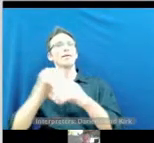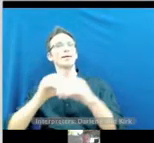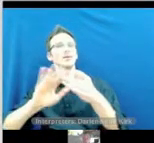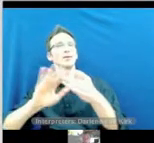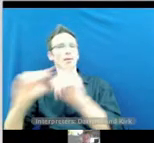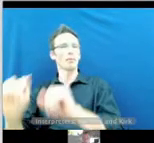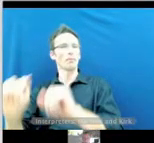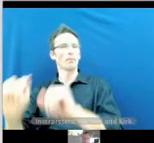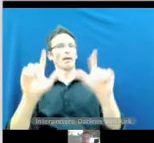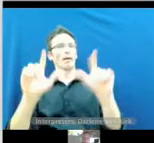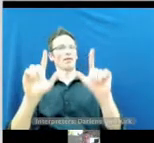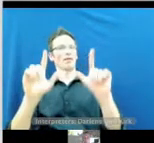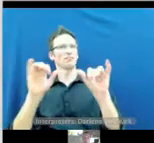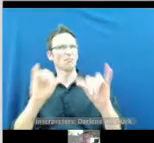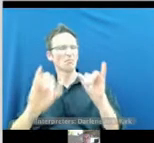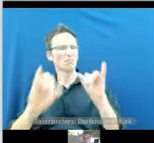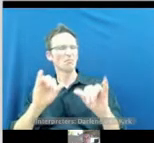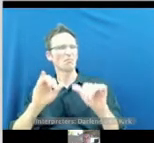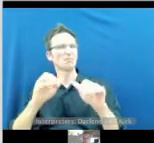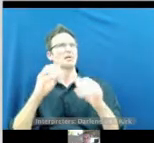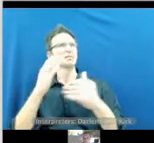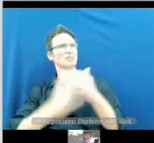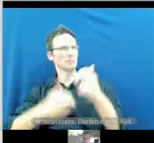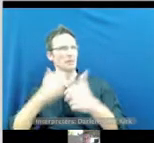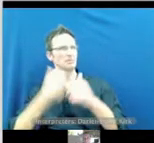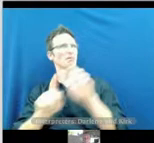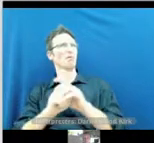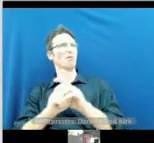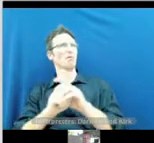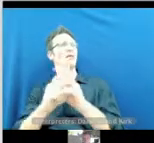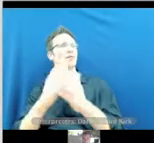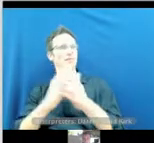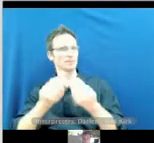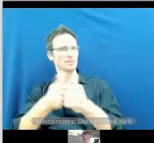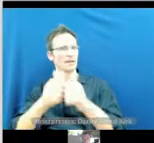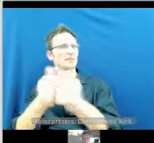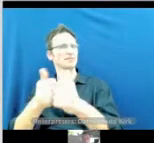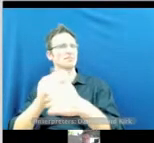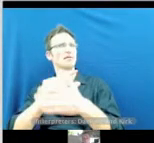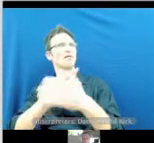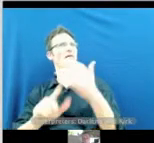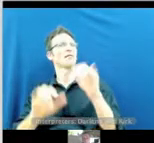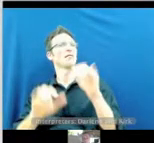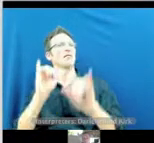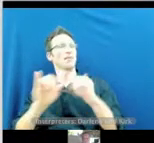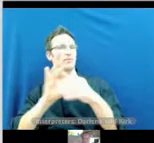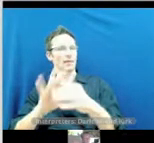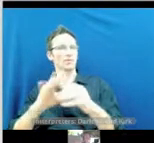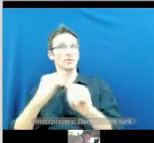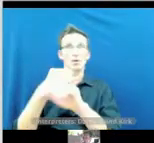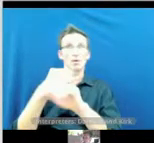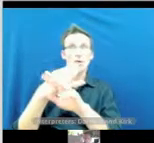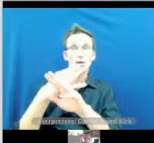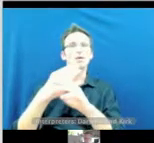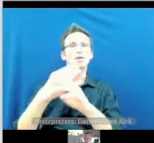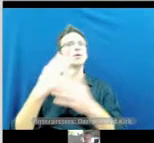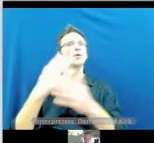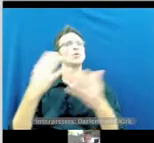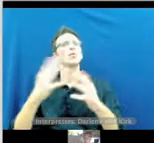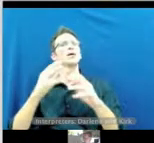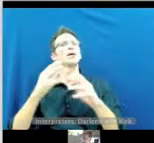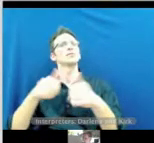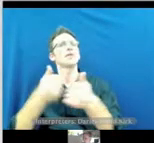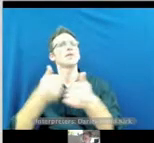What we started thinking about is, what are the challenges across video? And so regardless of vision